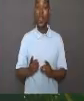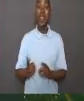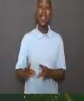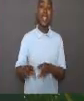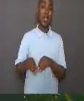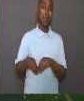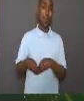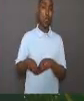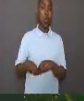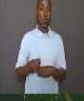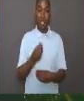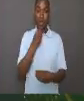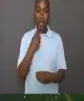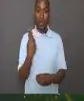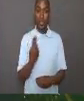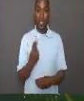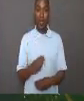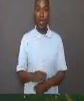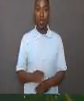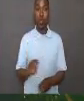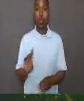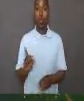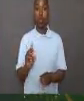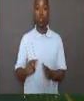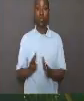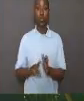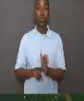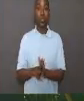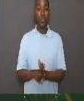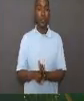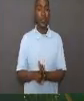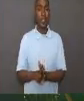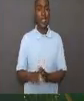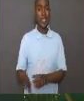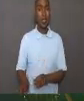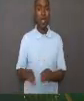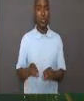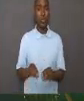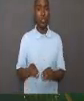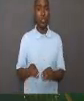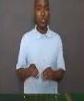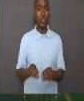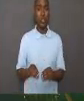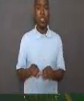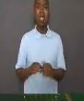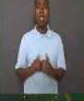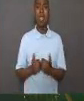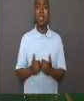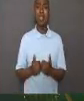Students, how do you think people get